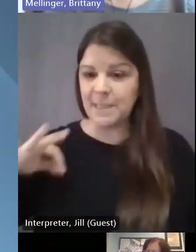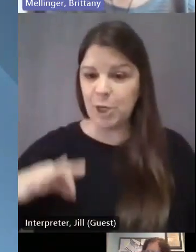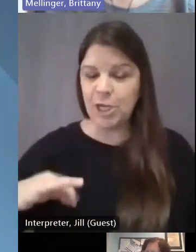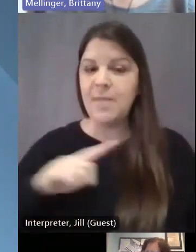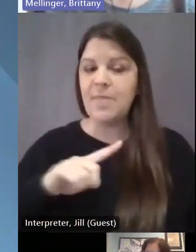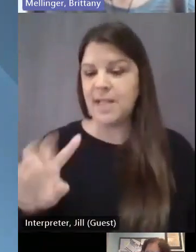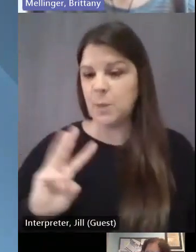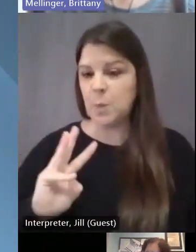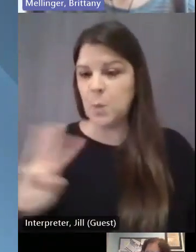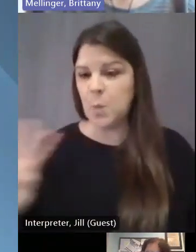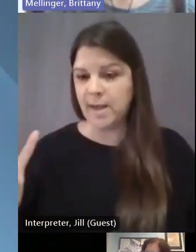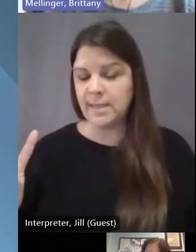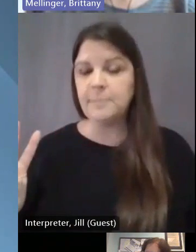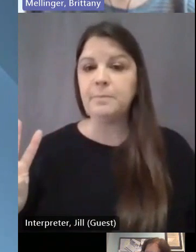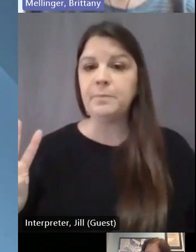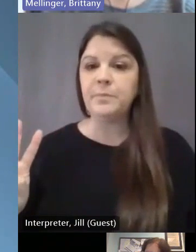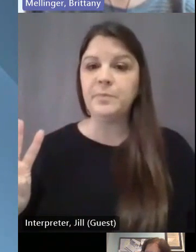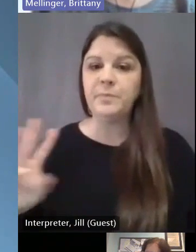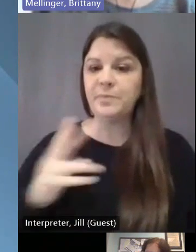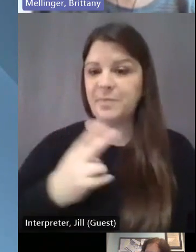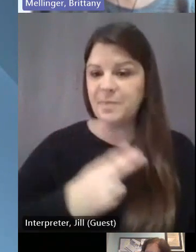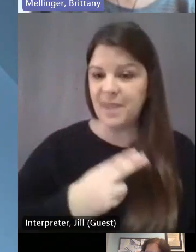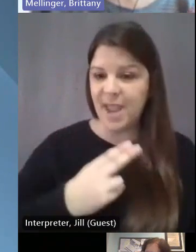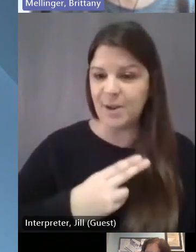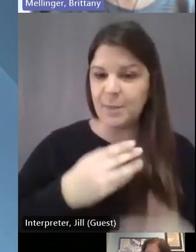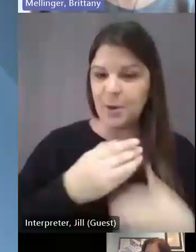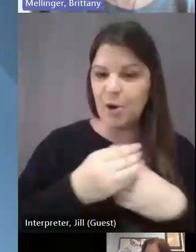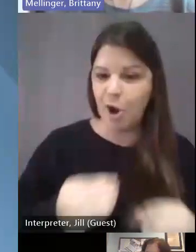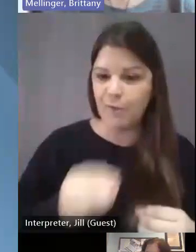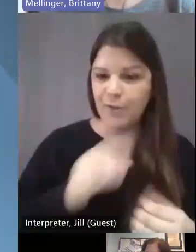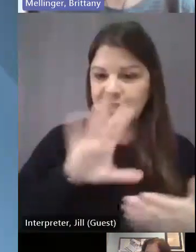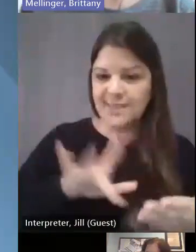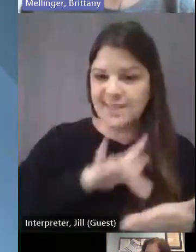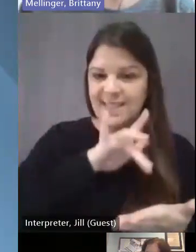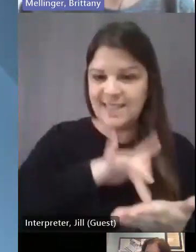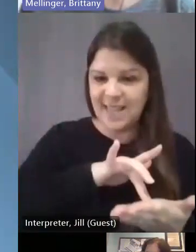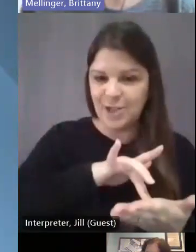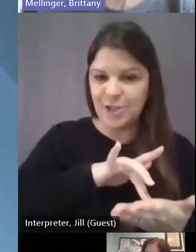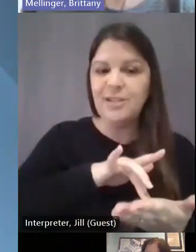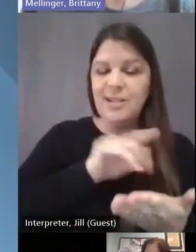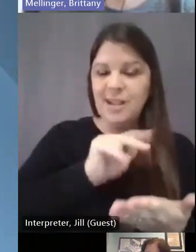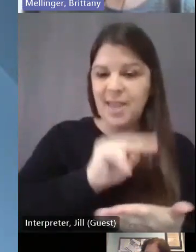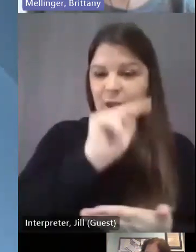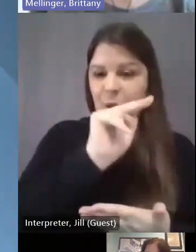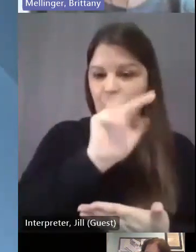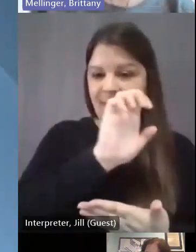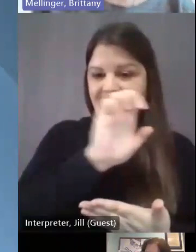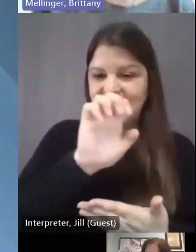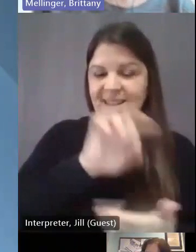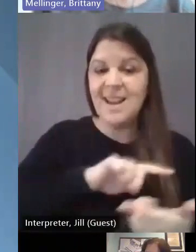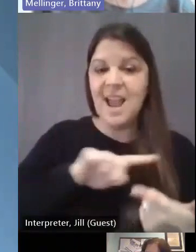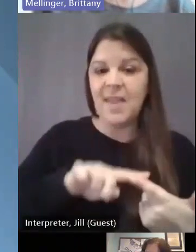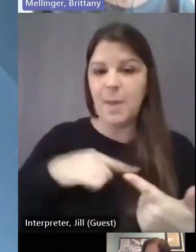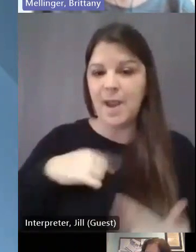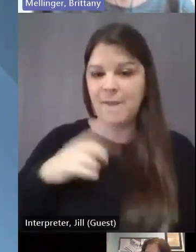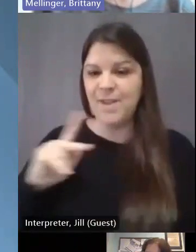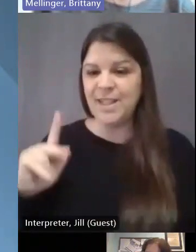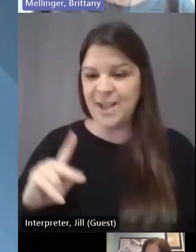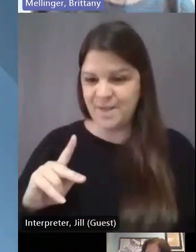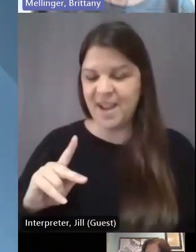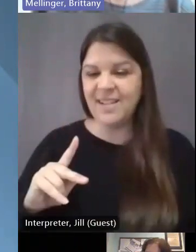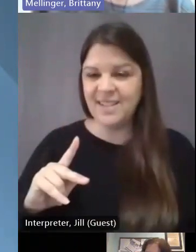of the state. We've got our Harrisburg office, which serves the central part of the state up into the northeast. And then we've got our Philadelphia